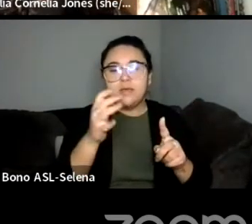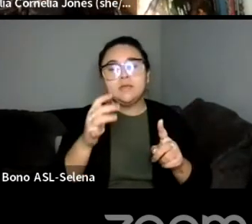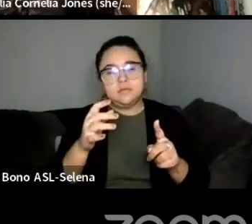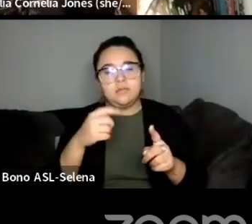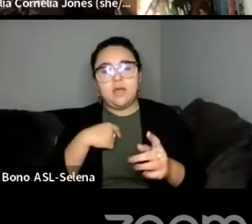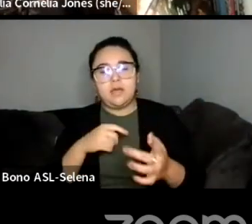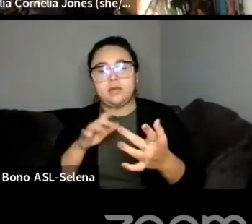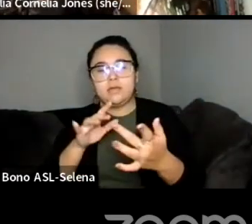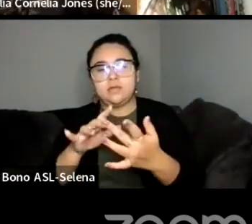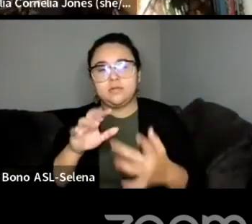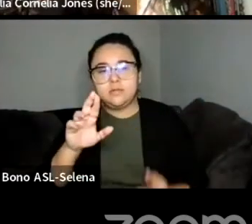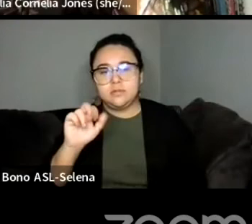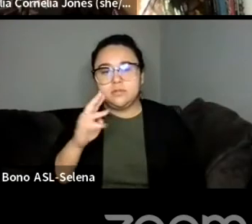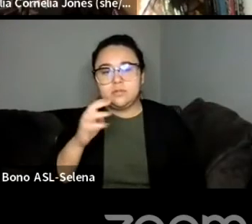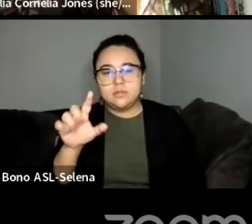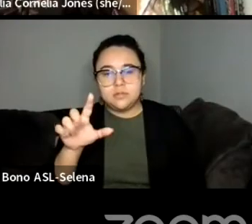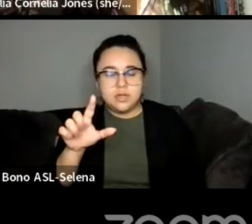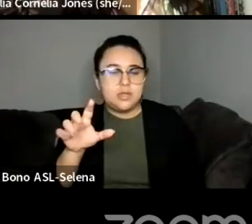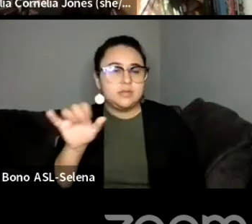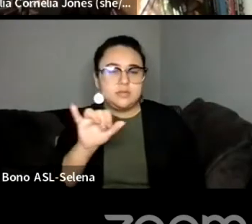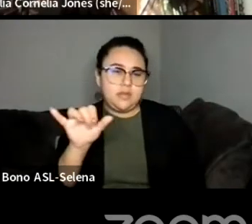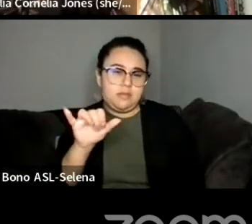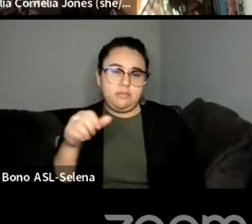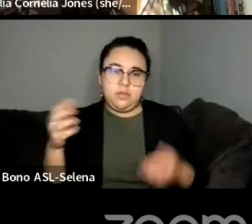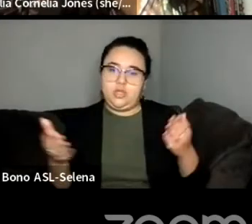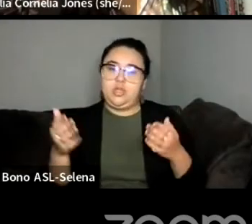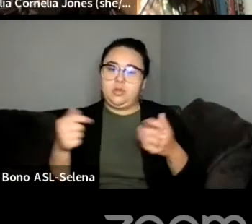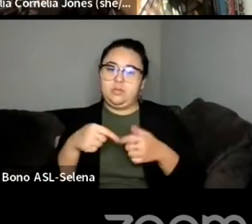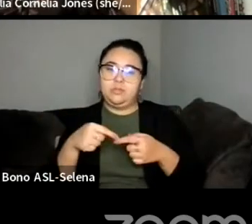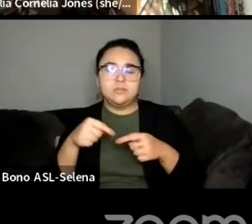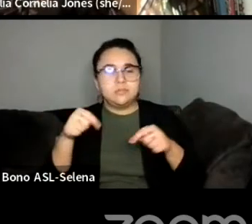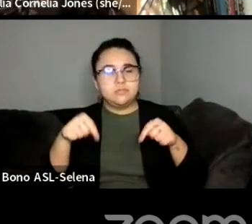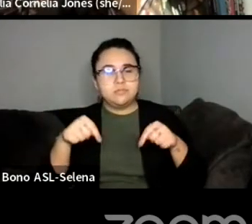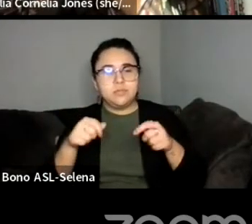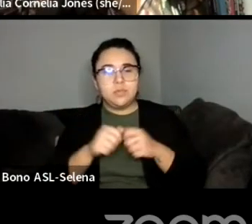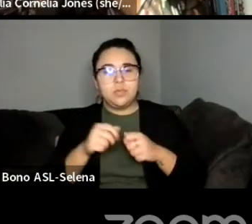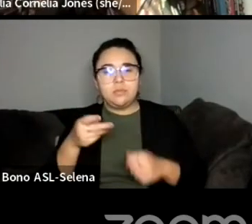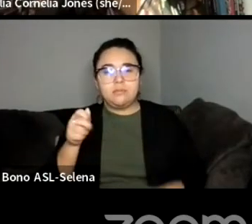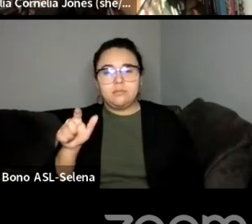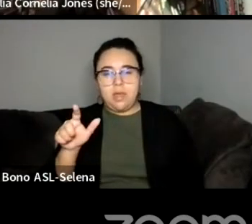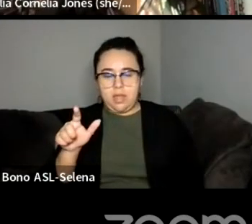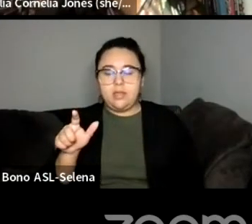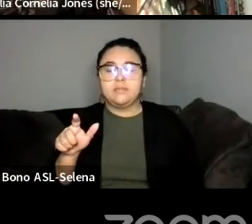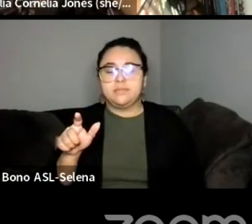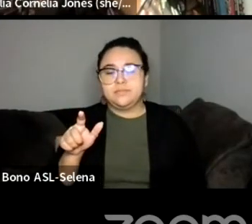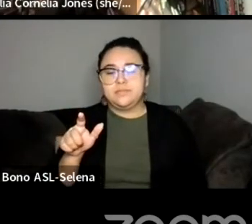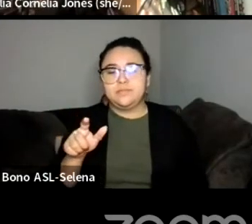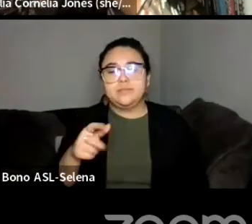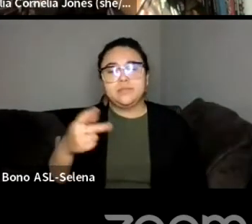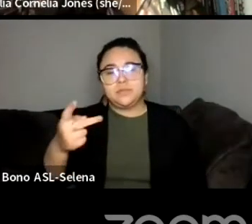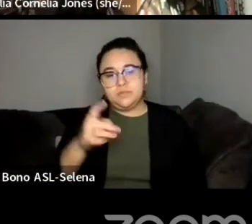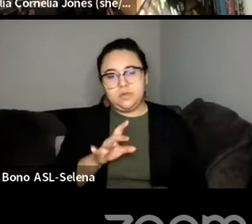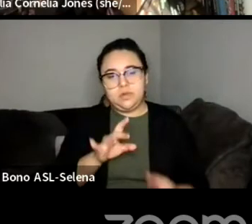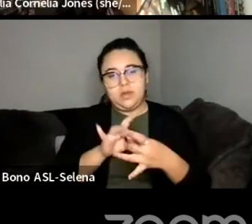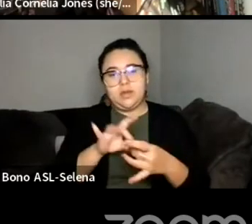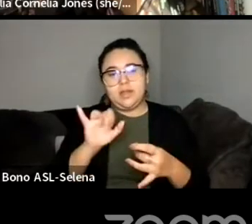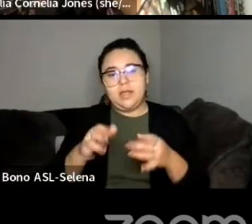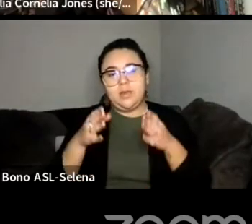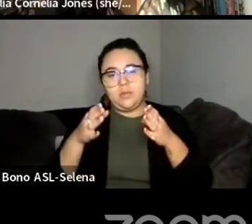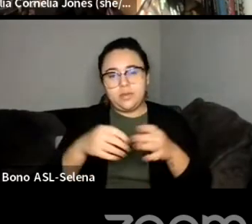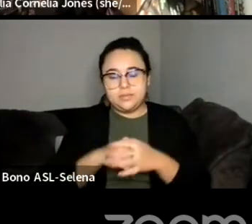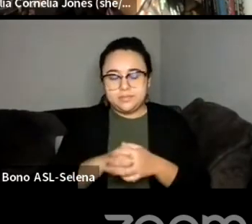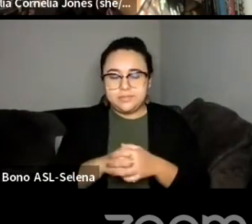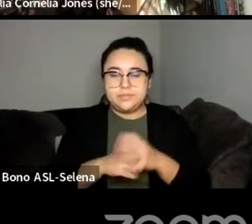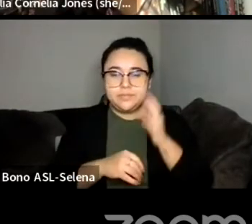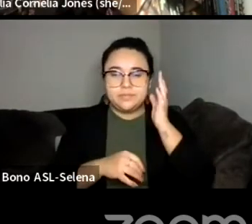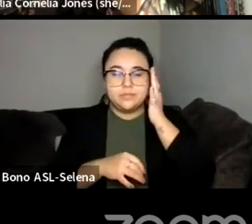and Rachel was also doing that here with PAAL. And that's how we connected. And